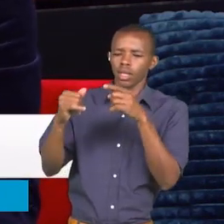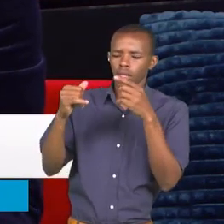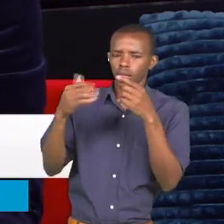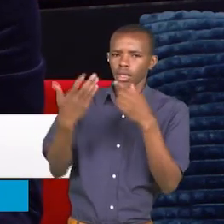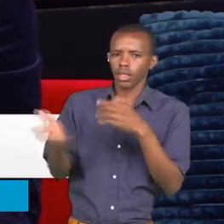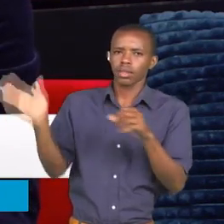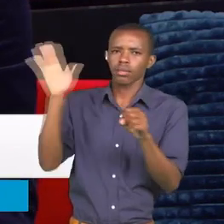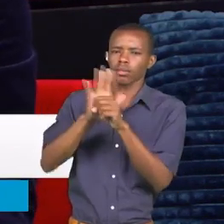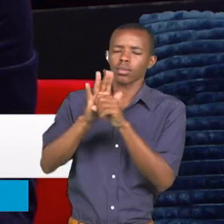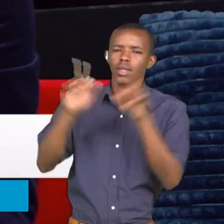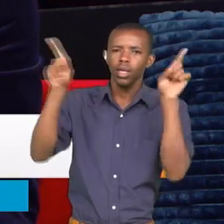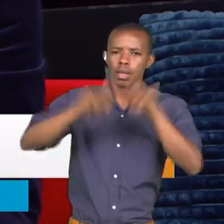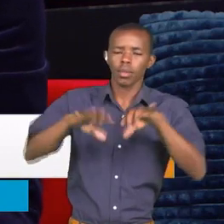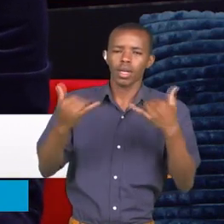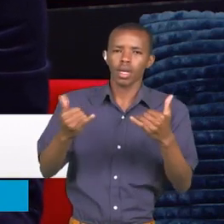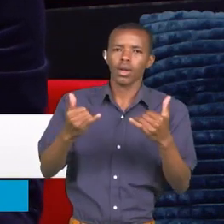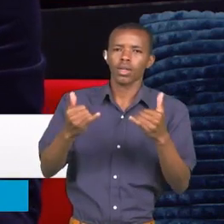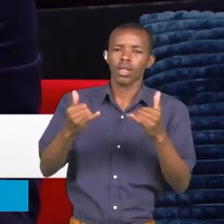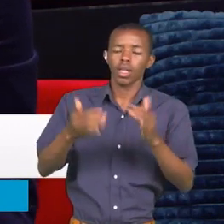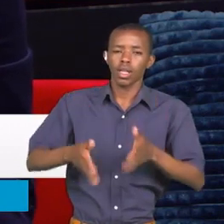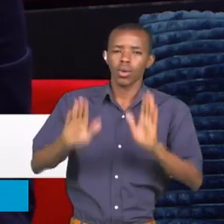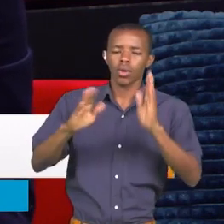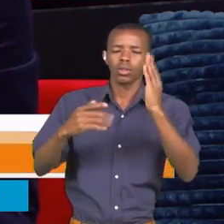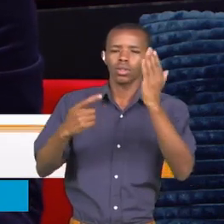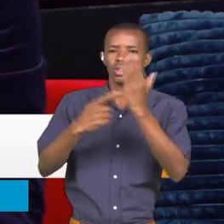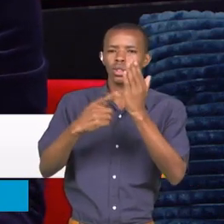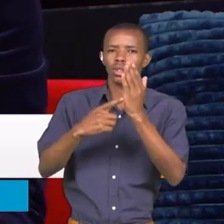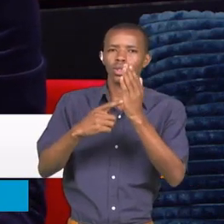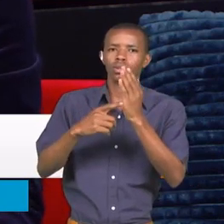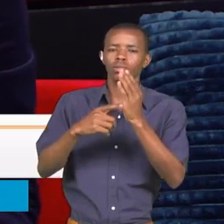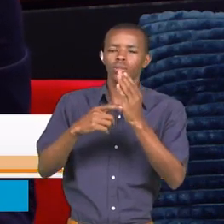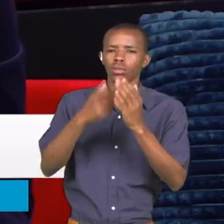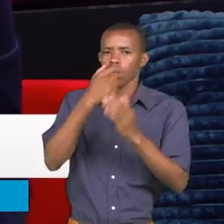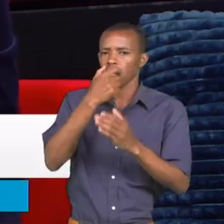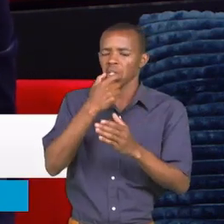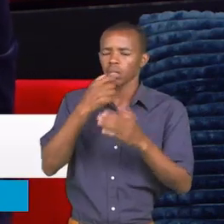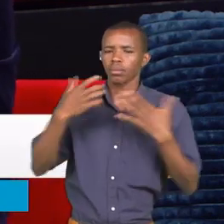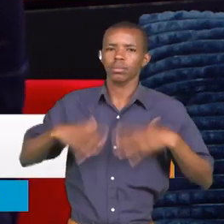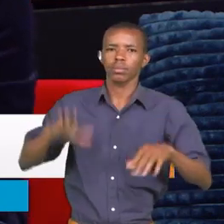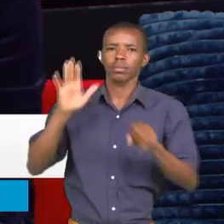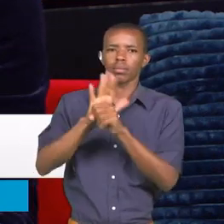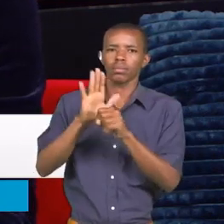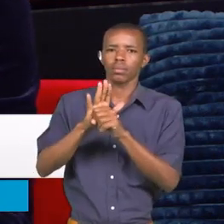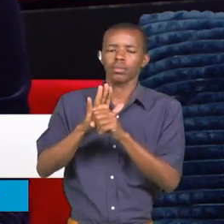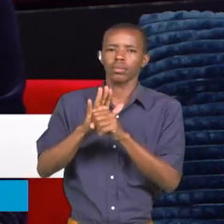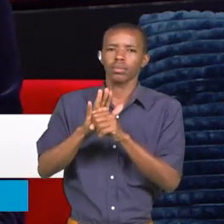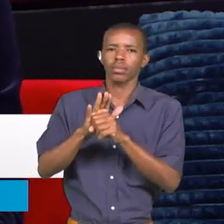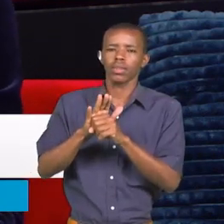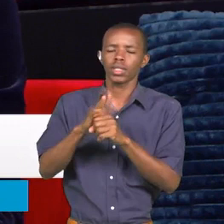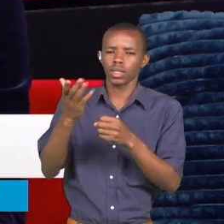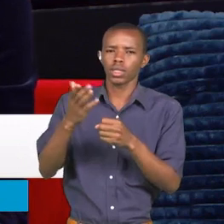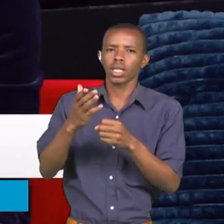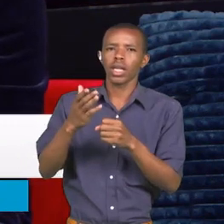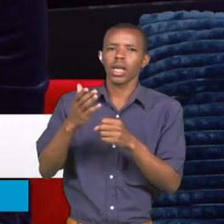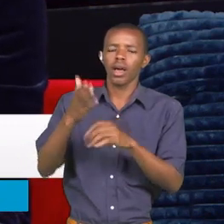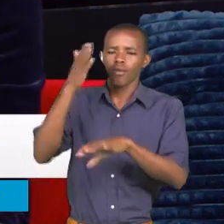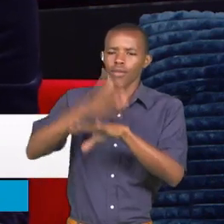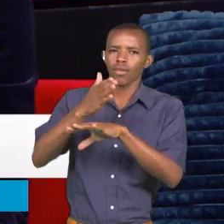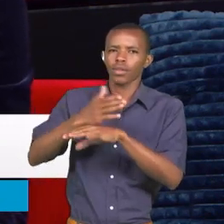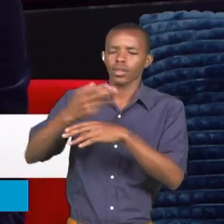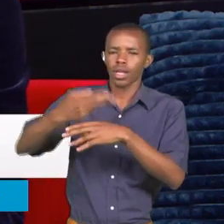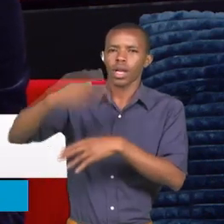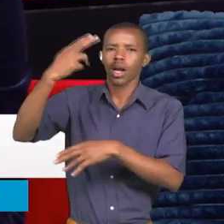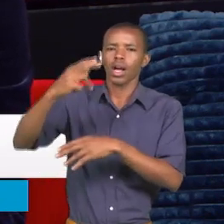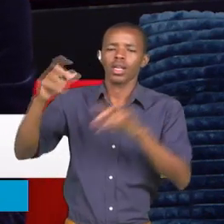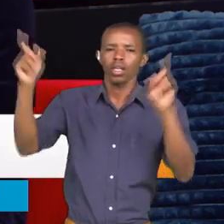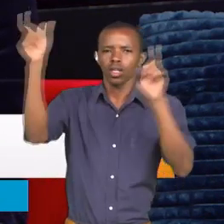happening. And of course, right now in the wake of this digital age, we have so many people now, even plagiarism is in the high, like original